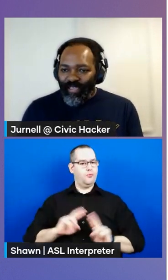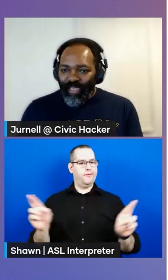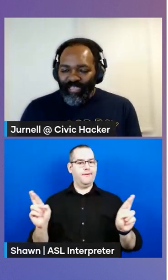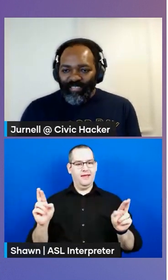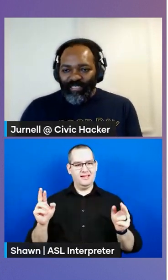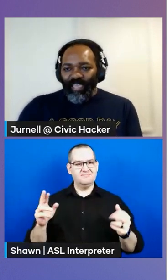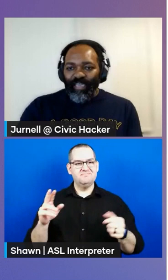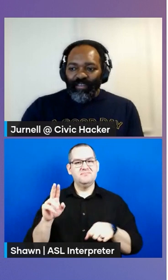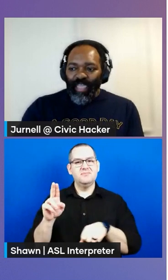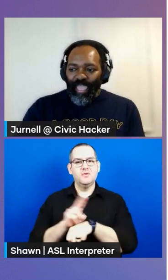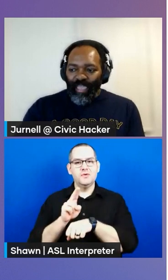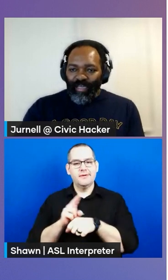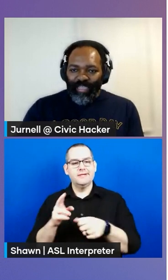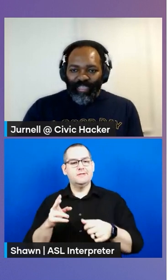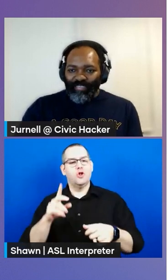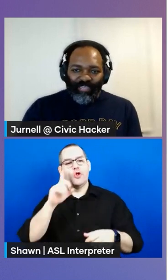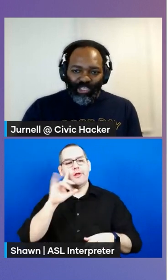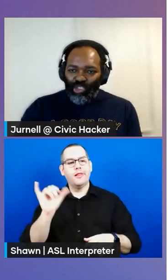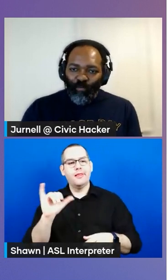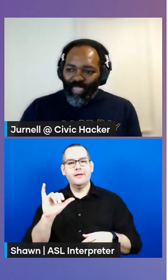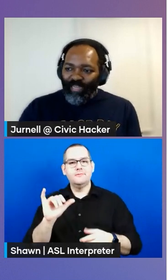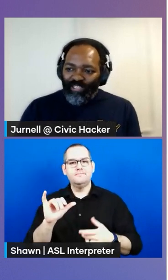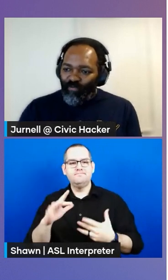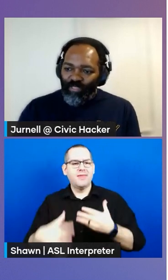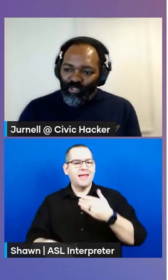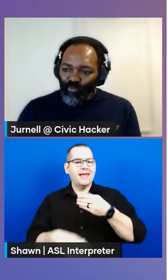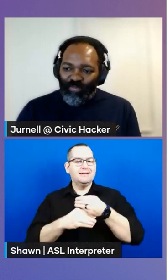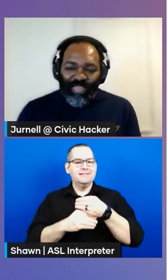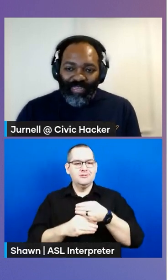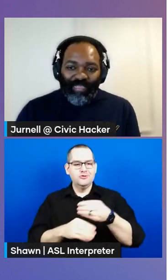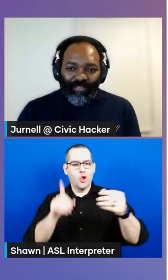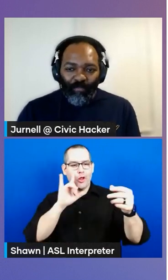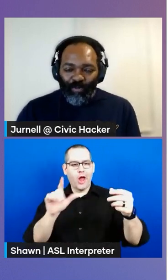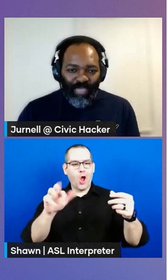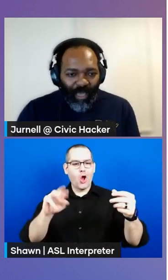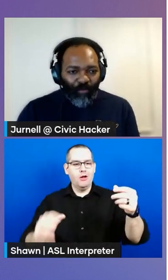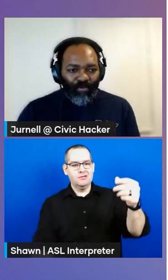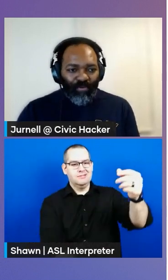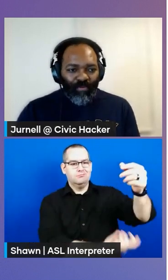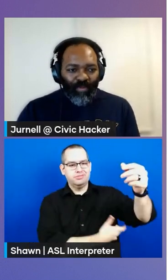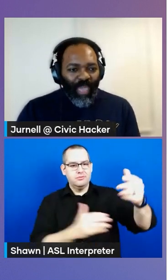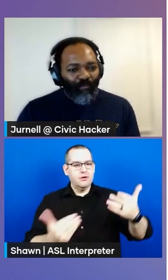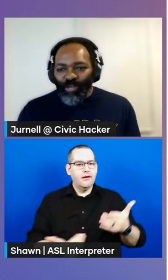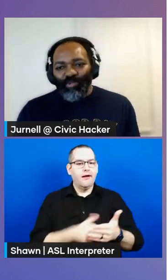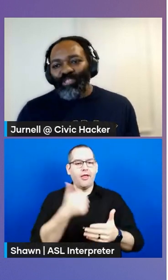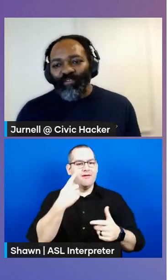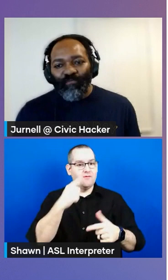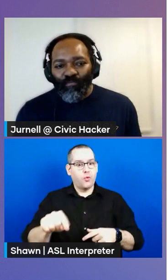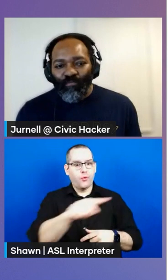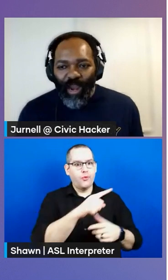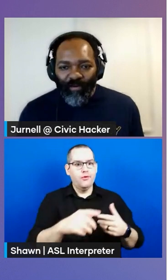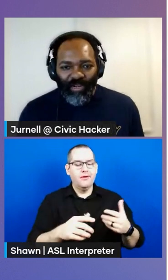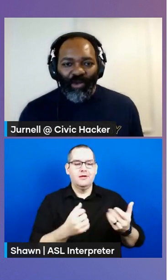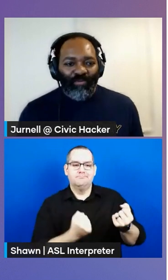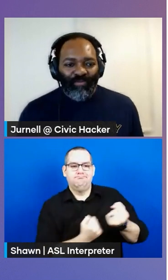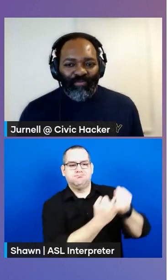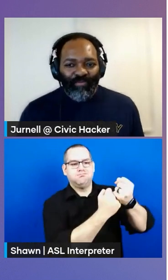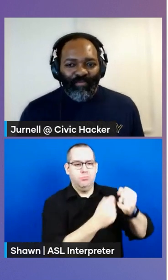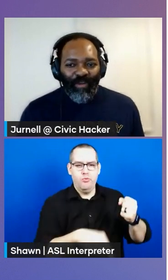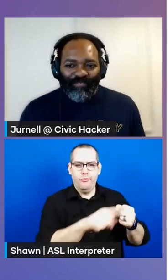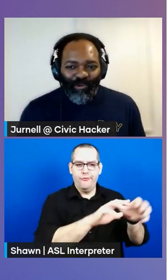easily extend additional appendage for these groups that need the most help. And we're going to do stuff we already